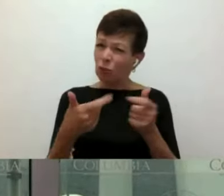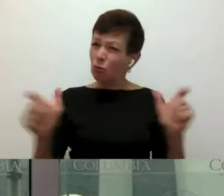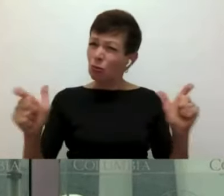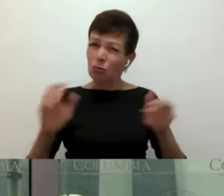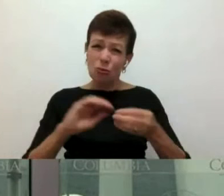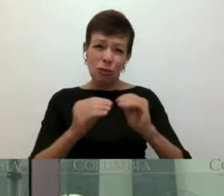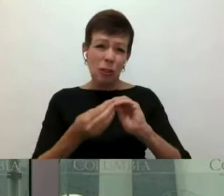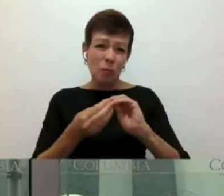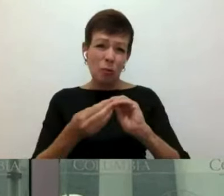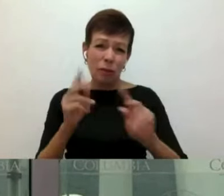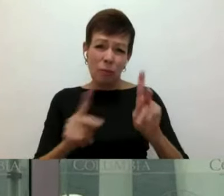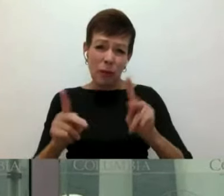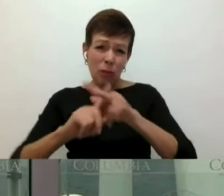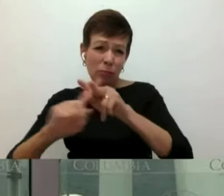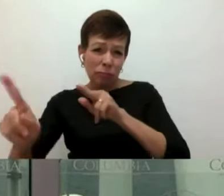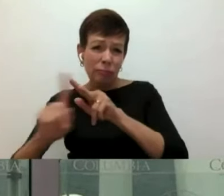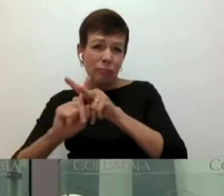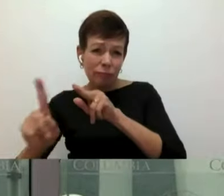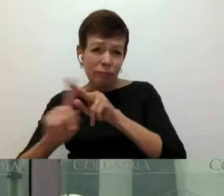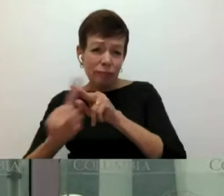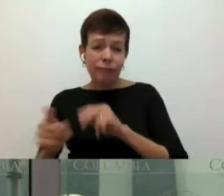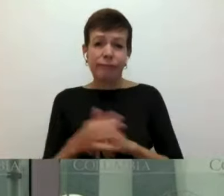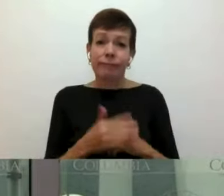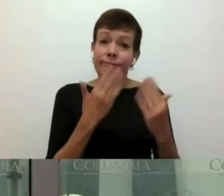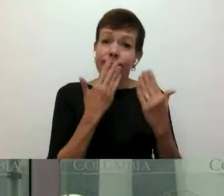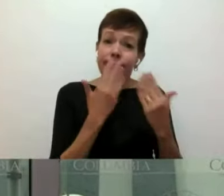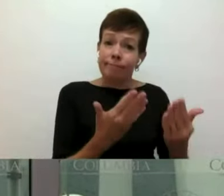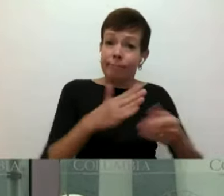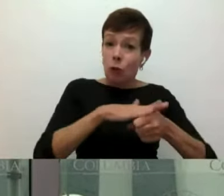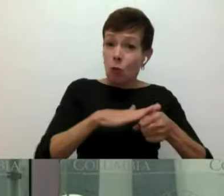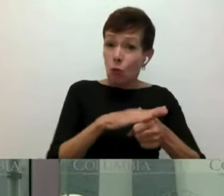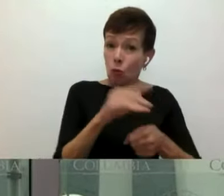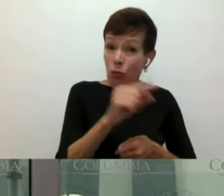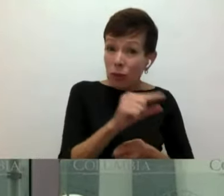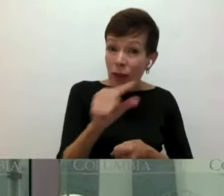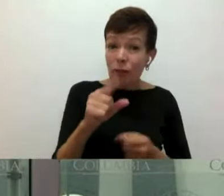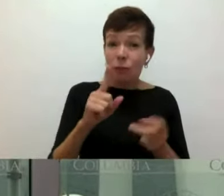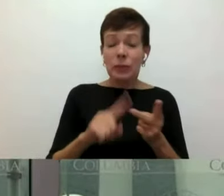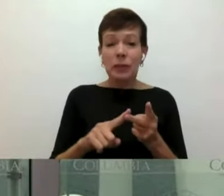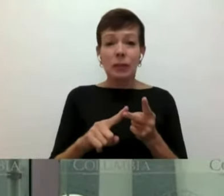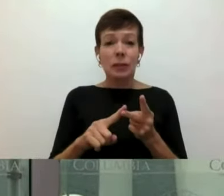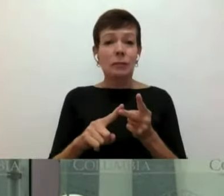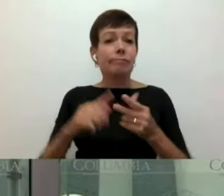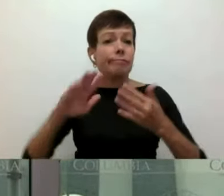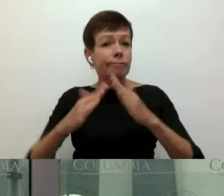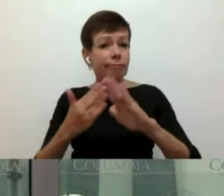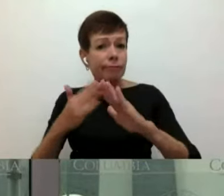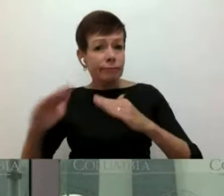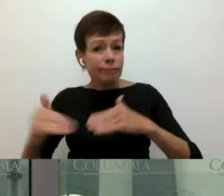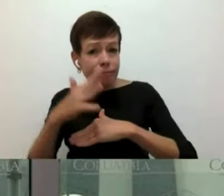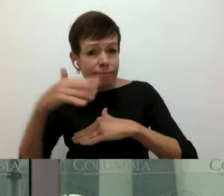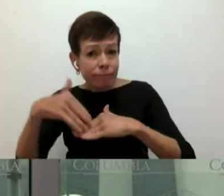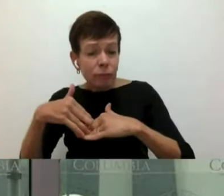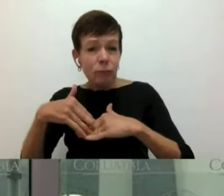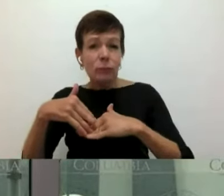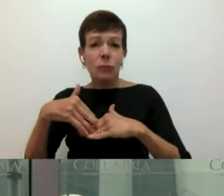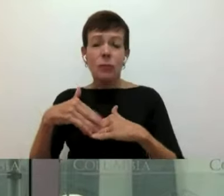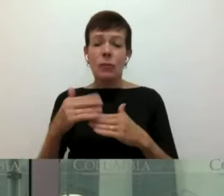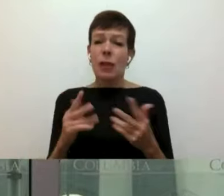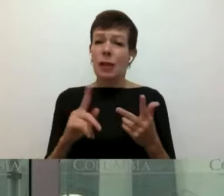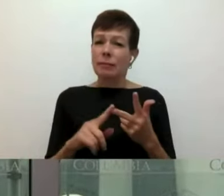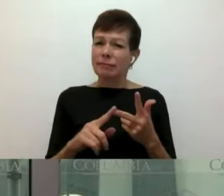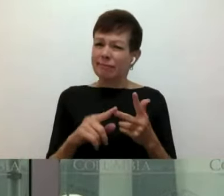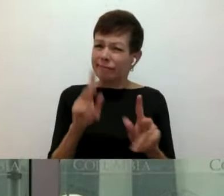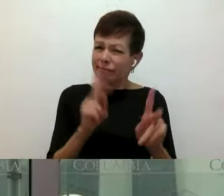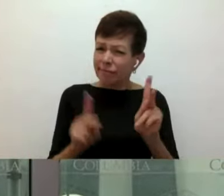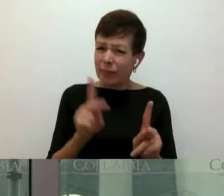large number of evacuees. I want to deeply thank our local partners, local governments, regional districts, and